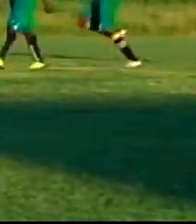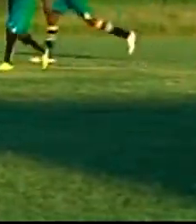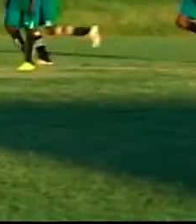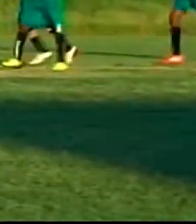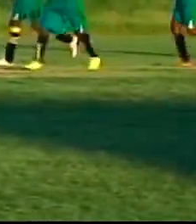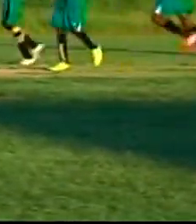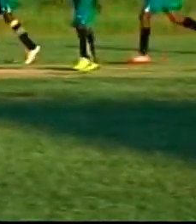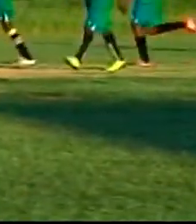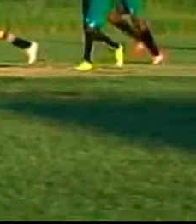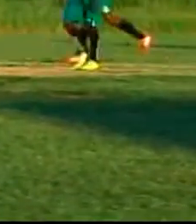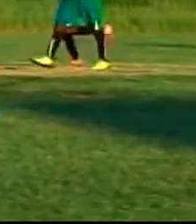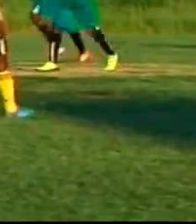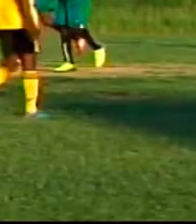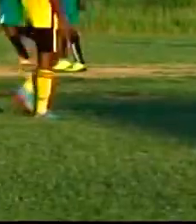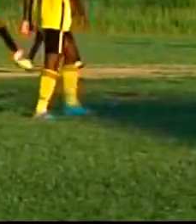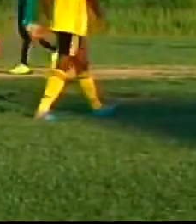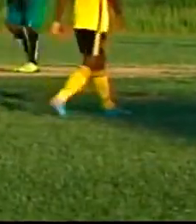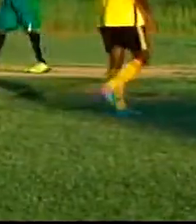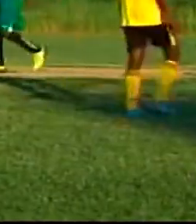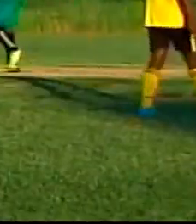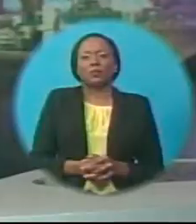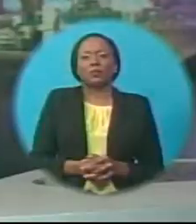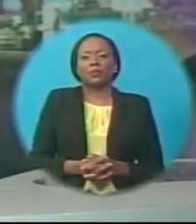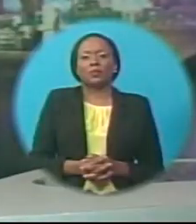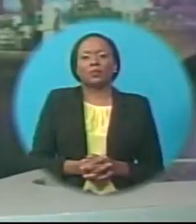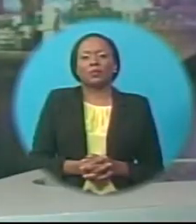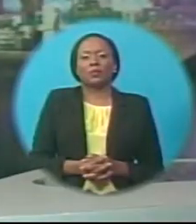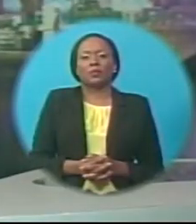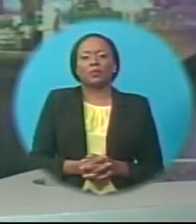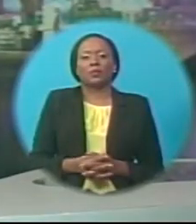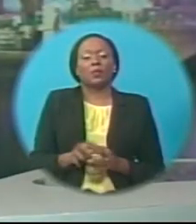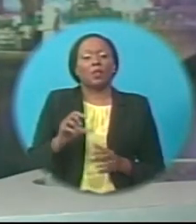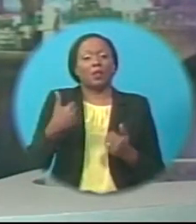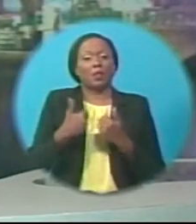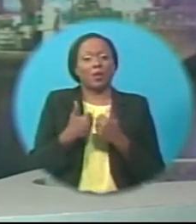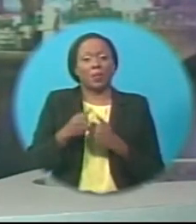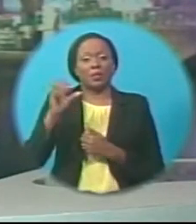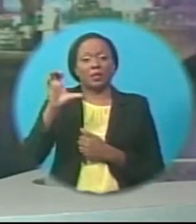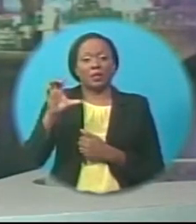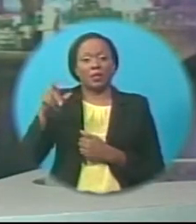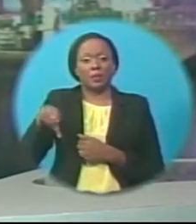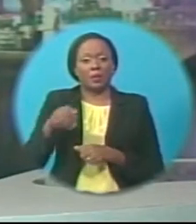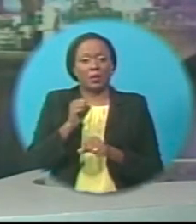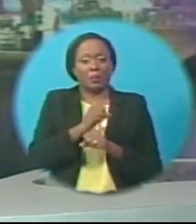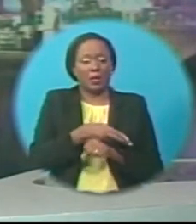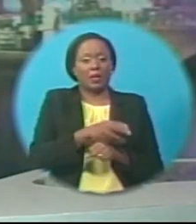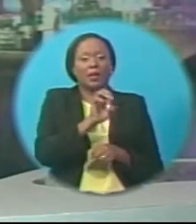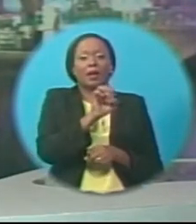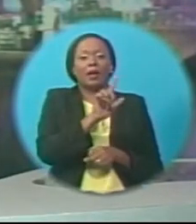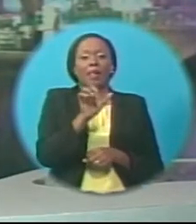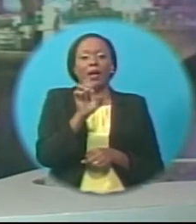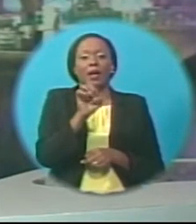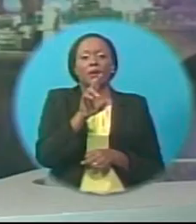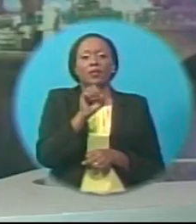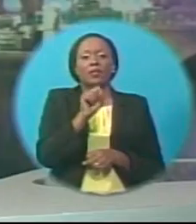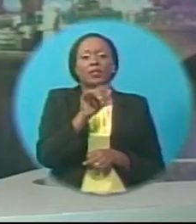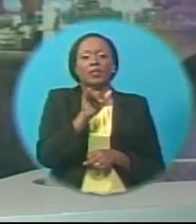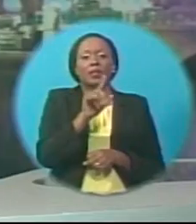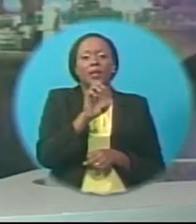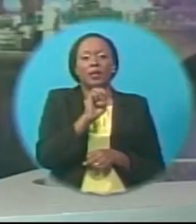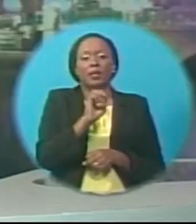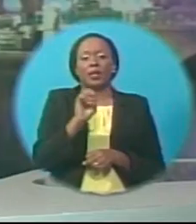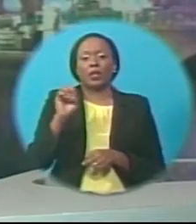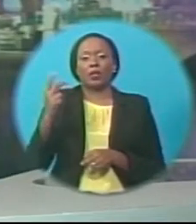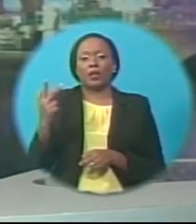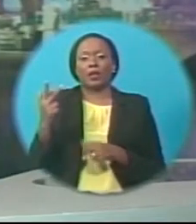training board continuing their undefeated streak. And in another match, Corjan Parry defeated Ellerslie